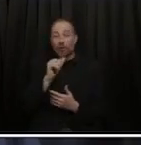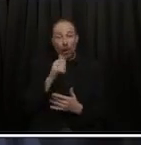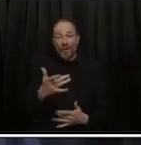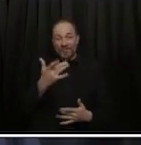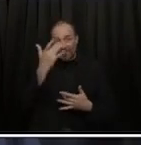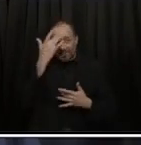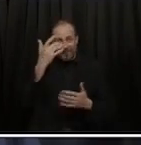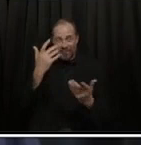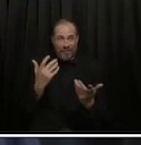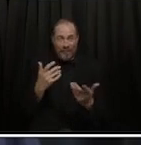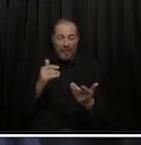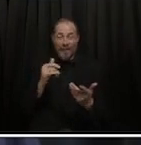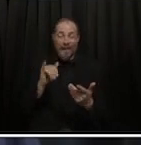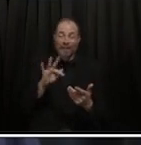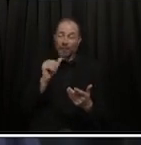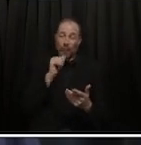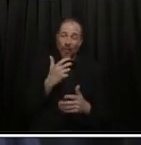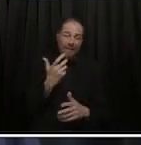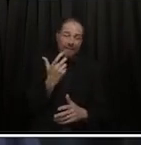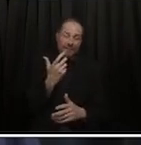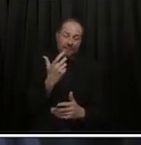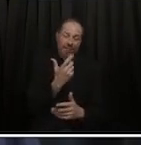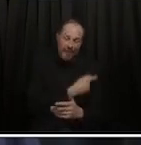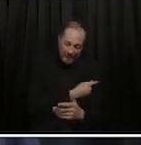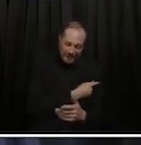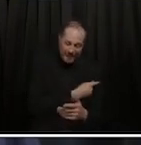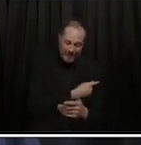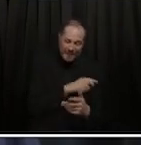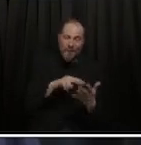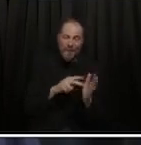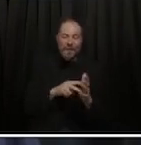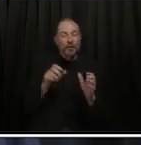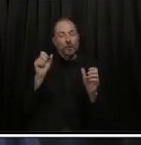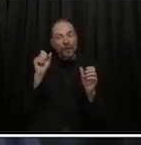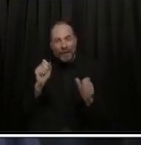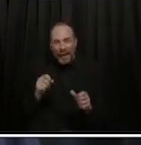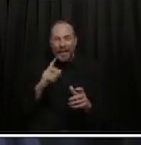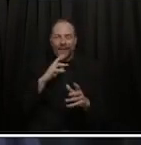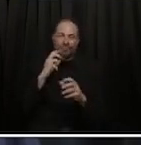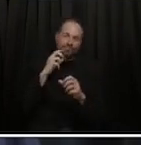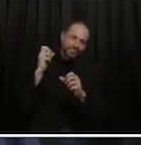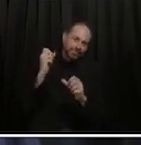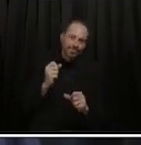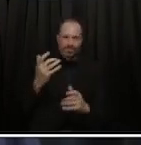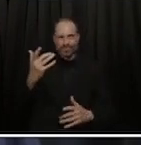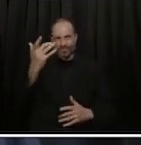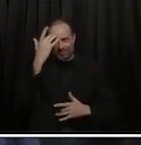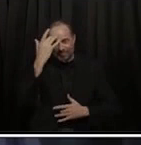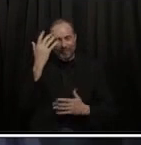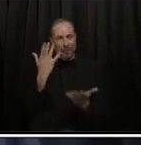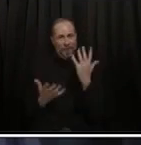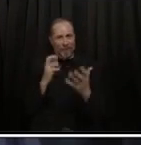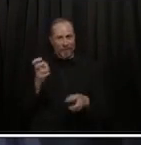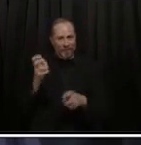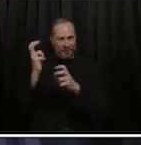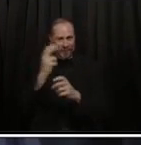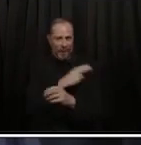this virus and you could get very ill and you could be hospitalized and you might not make it. That's